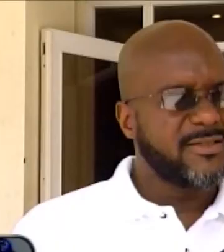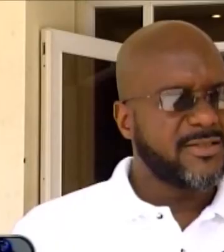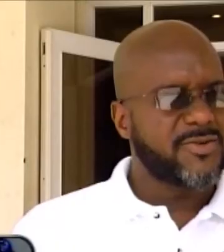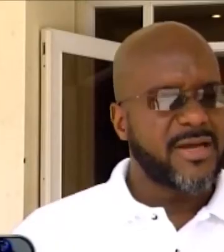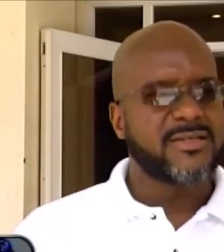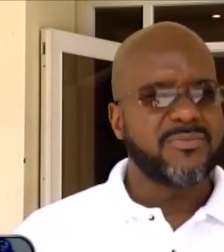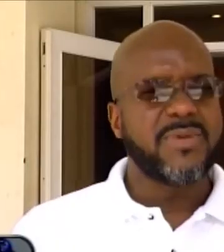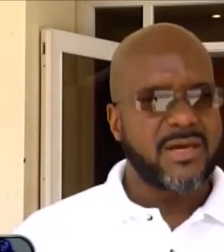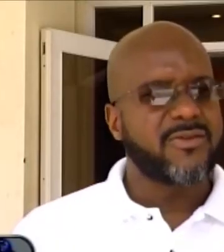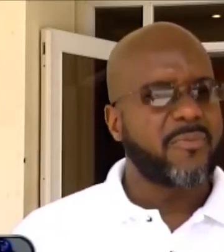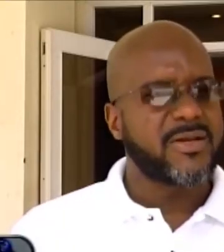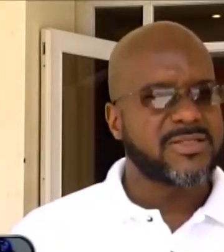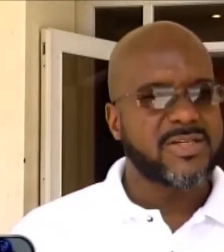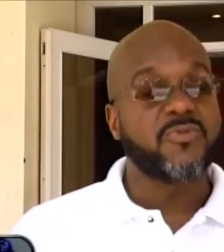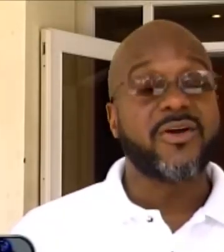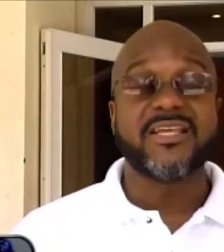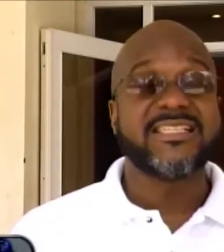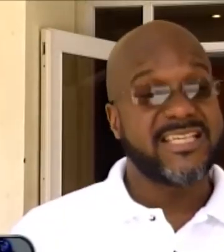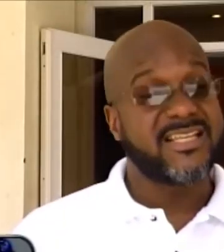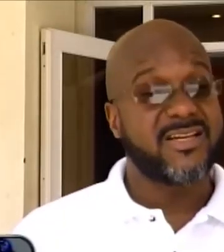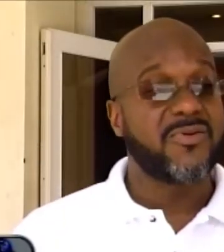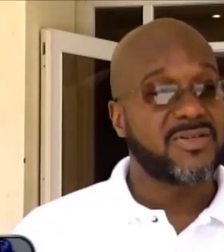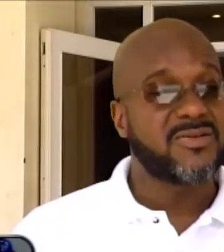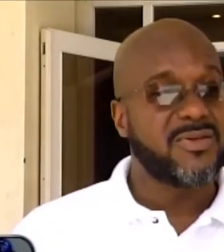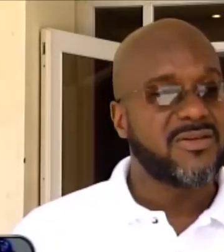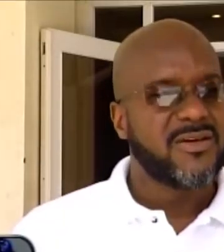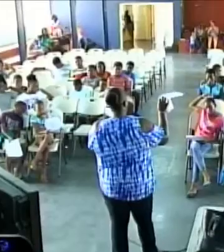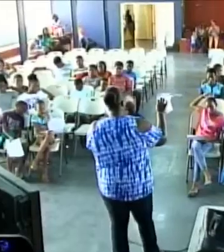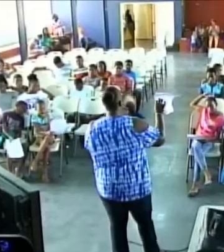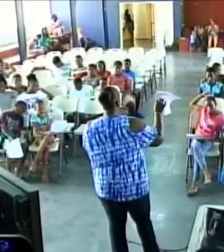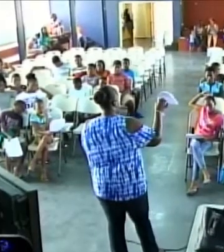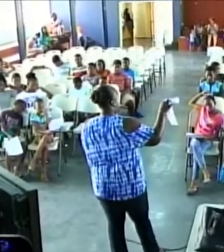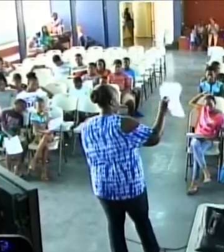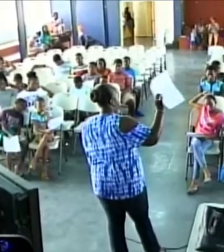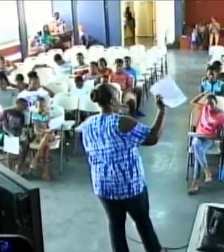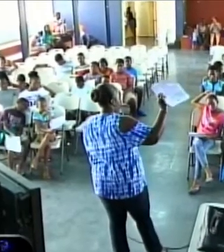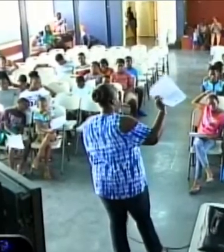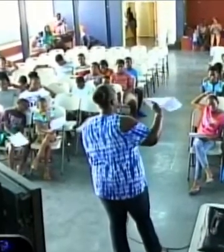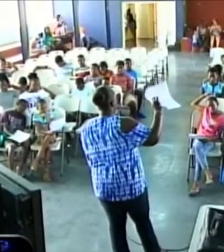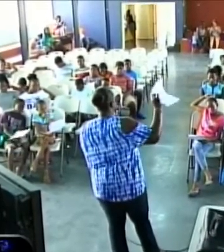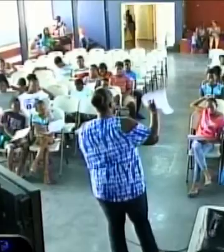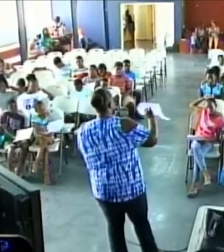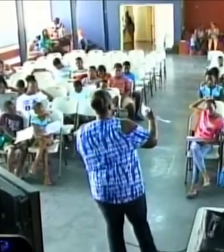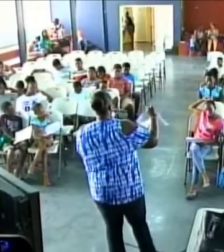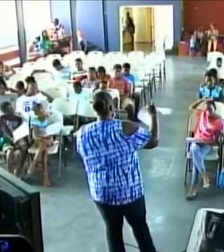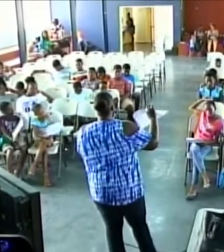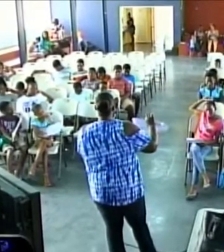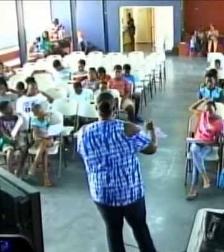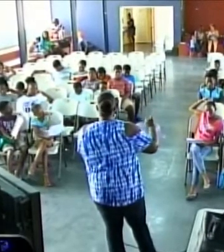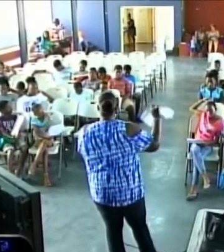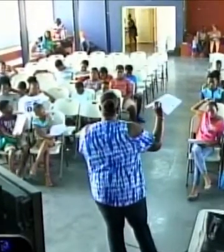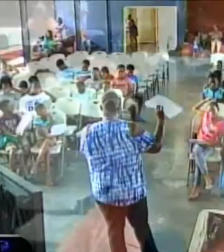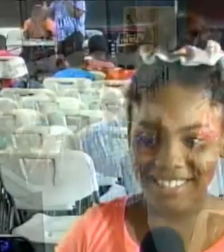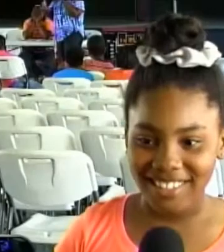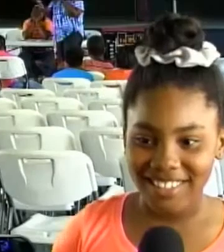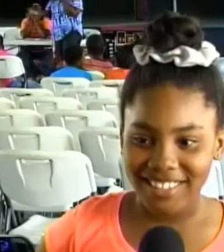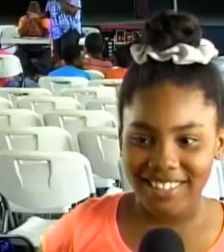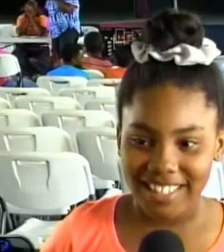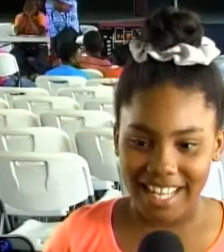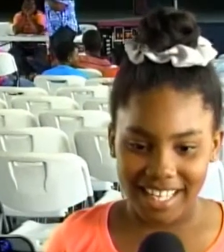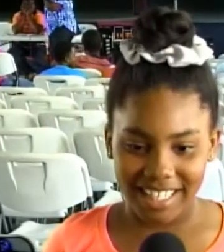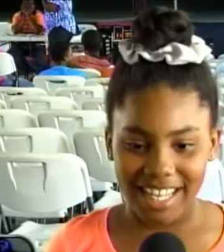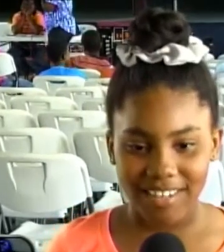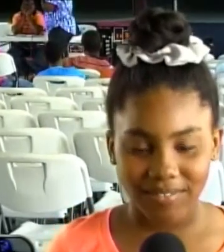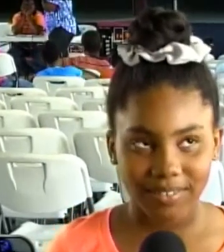goes into trying to make their presentation what they say that they want it to be. The young Calypsonians told us what stuck with them from the sessions. I